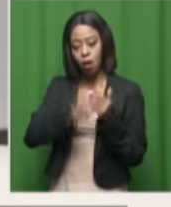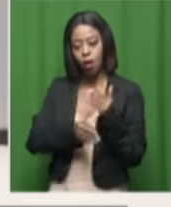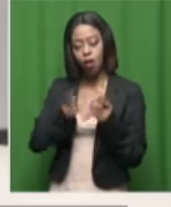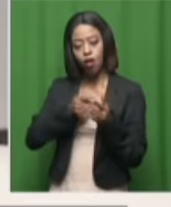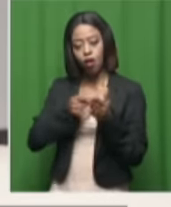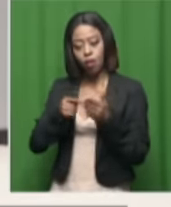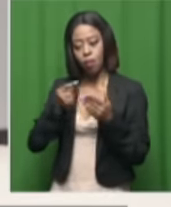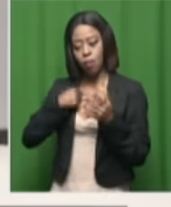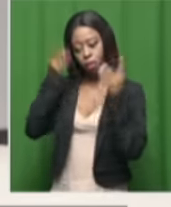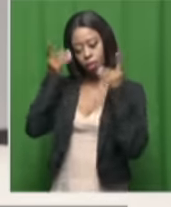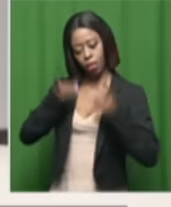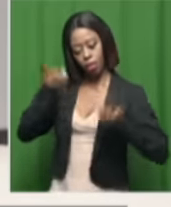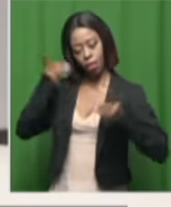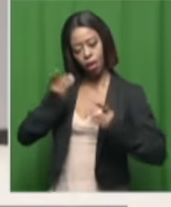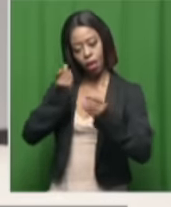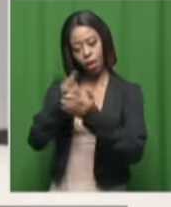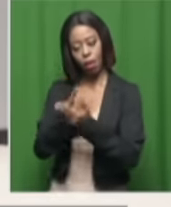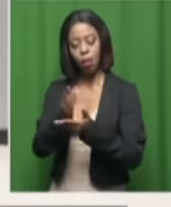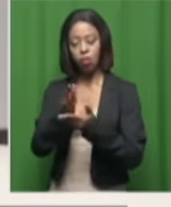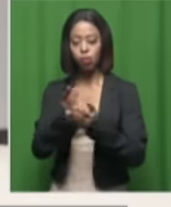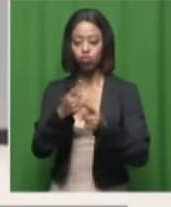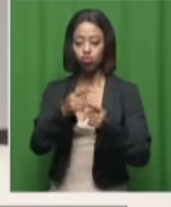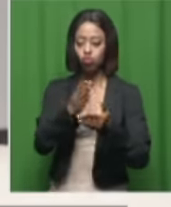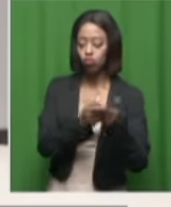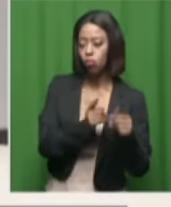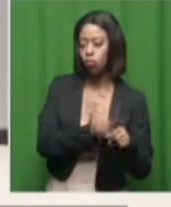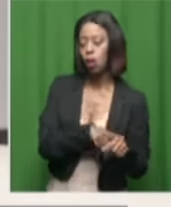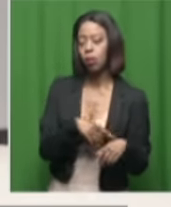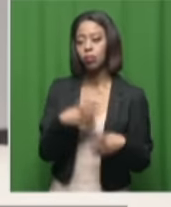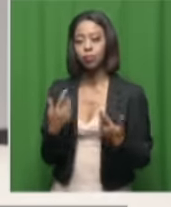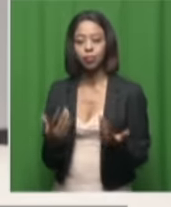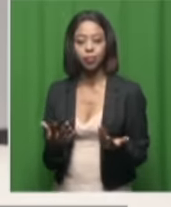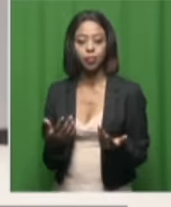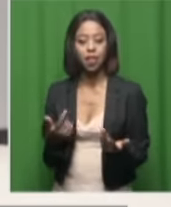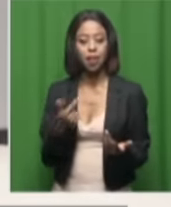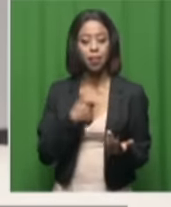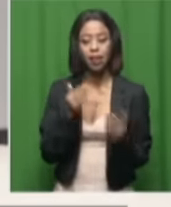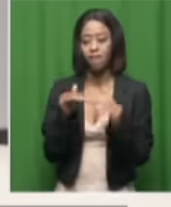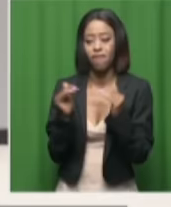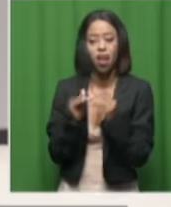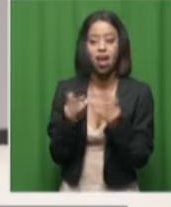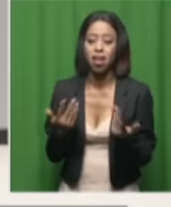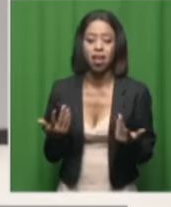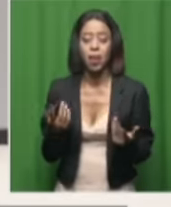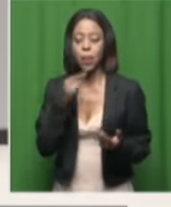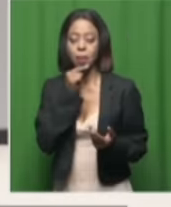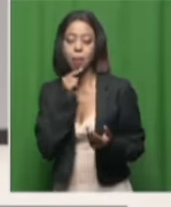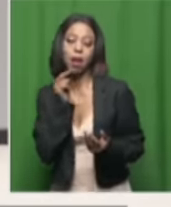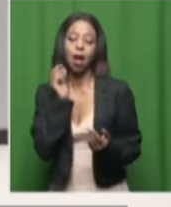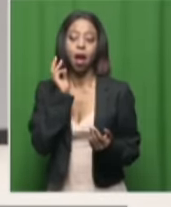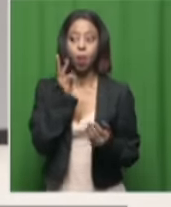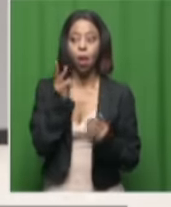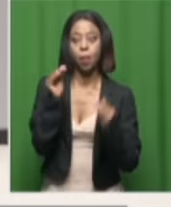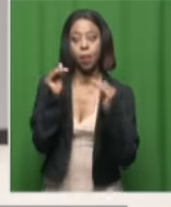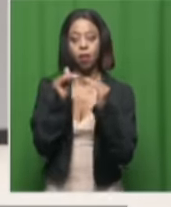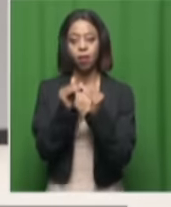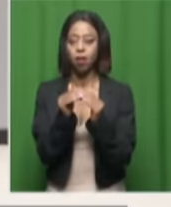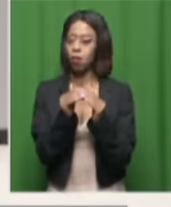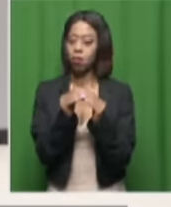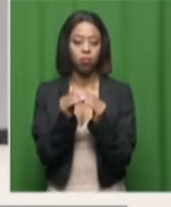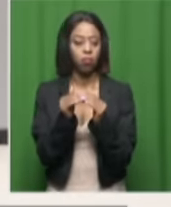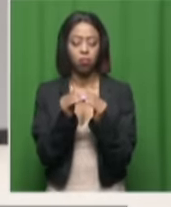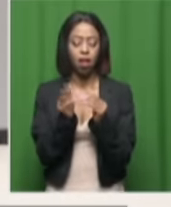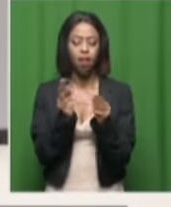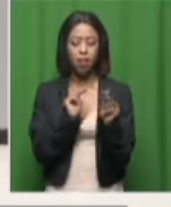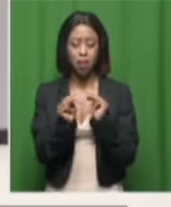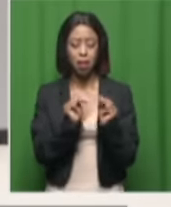that sometimes, you know, I cannot be fair. I cannot even pretend to be fair when you manage a group